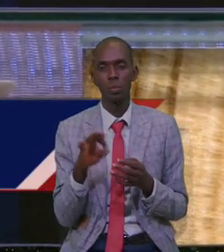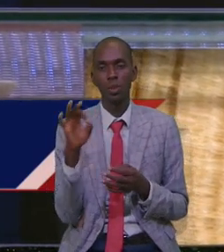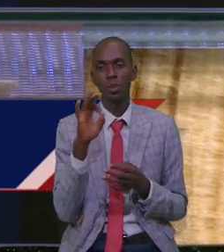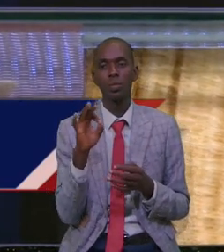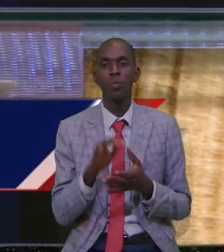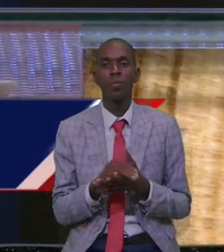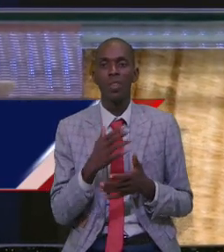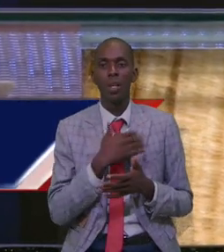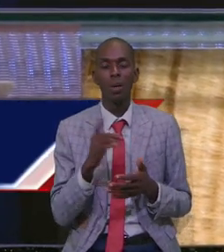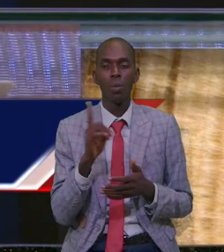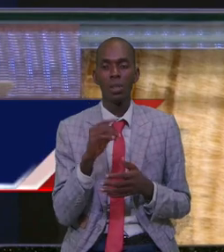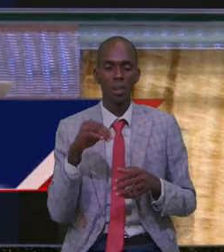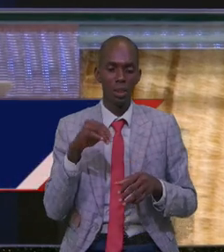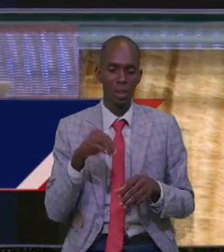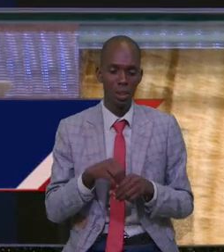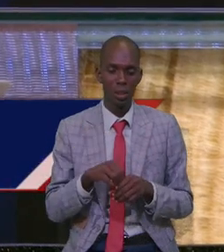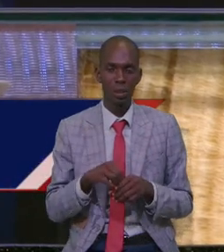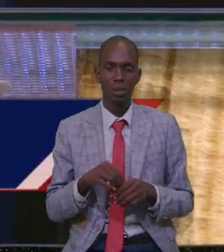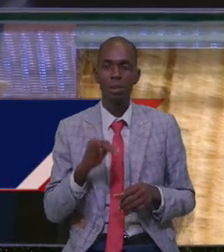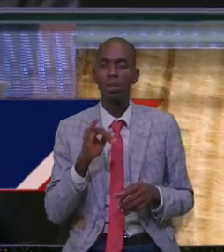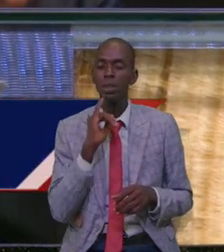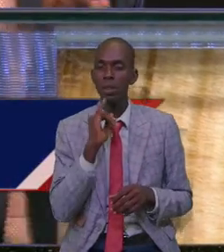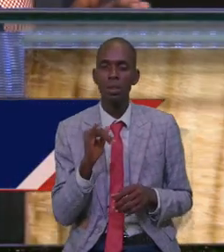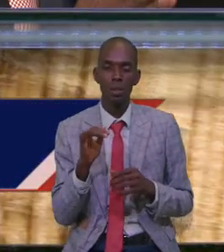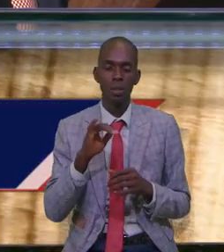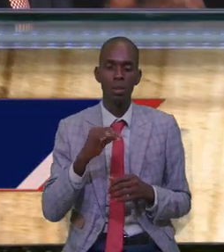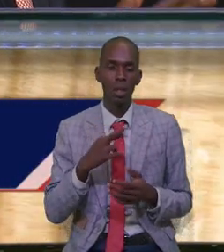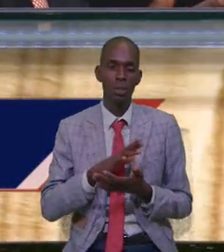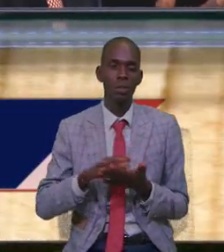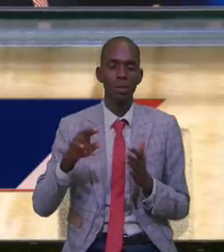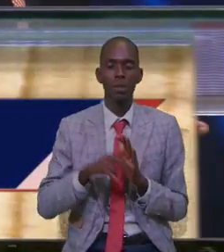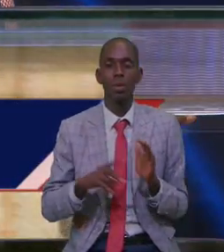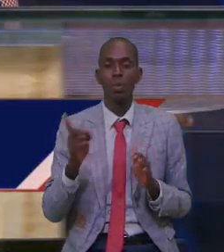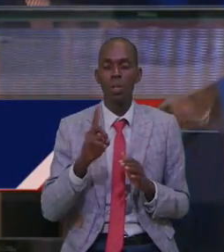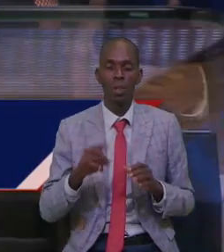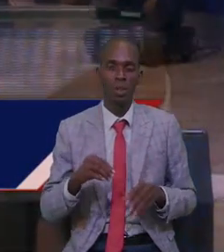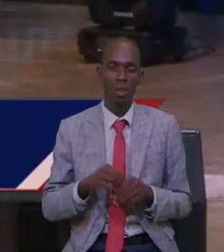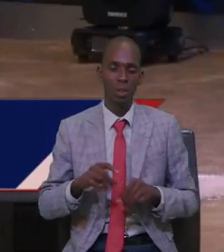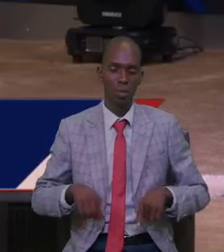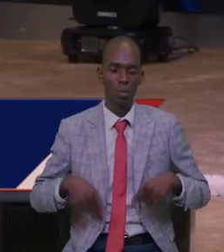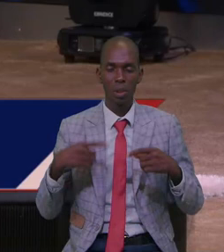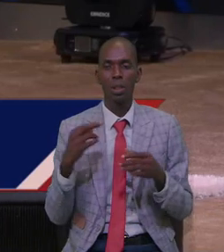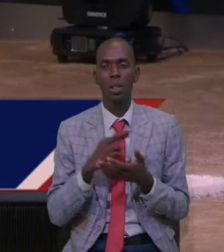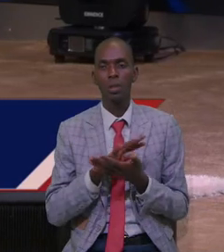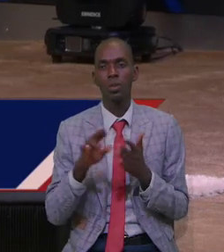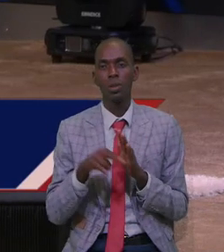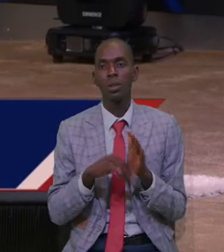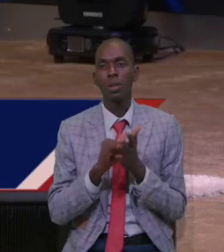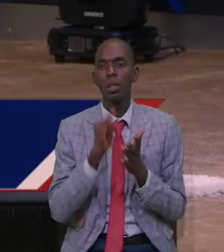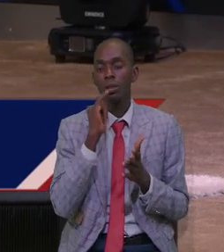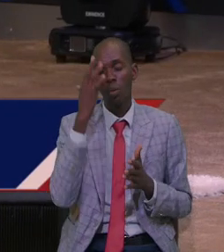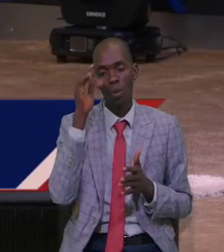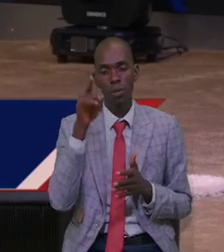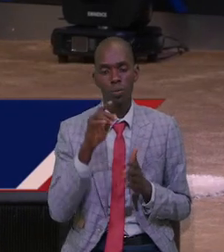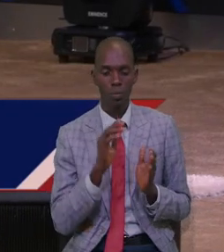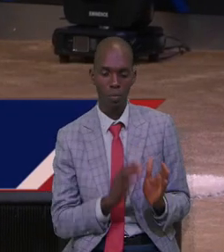wherein dwelleth righteousness. Wherein dwelleth righteousness. That's why you prepare